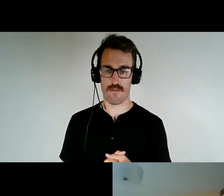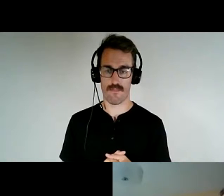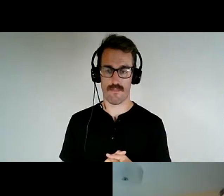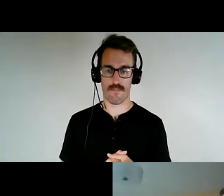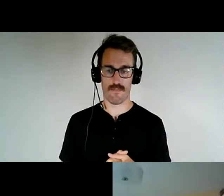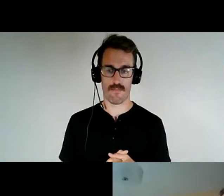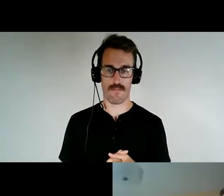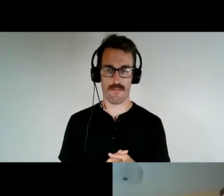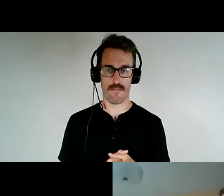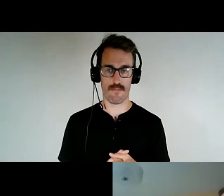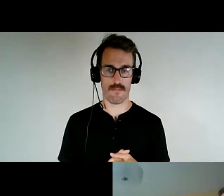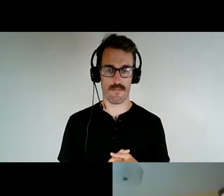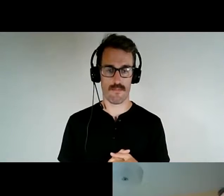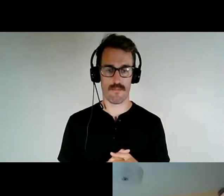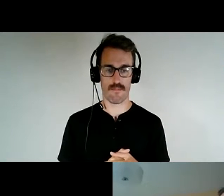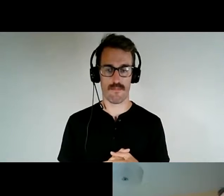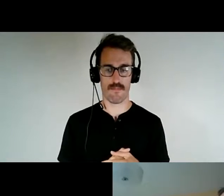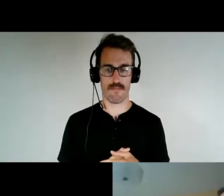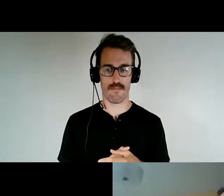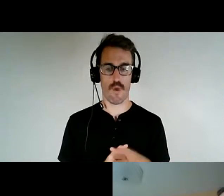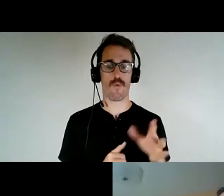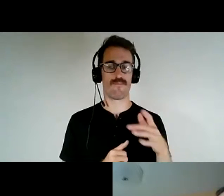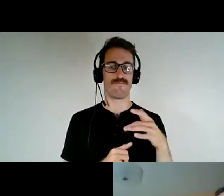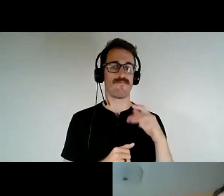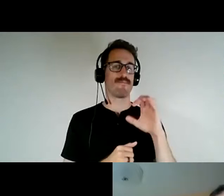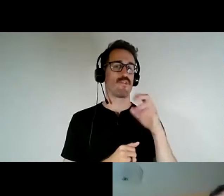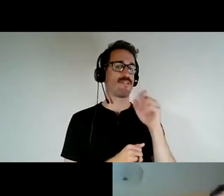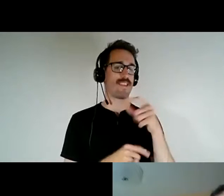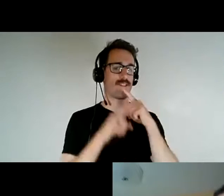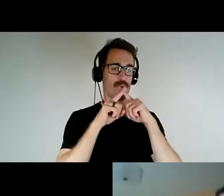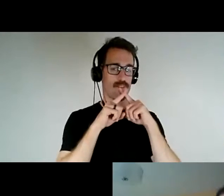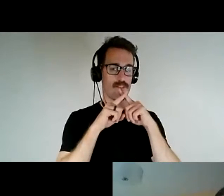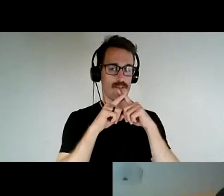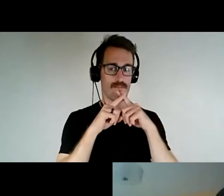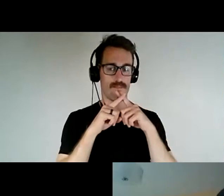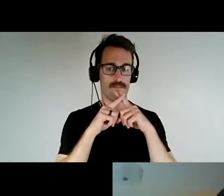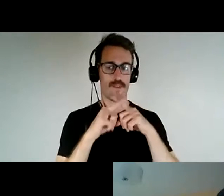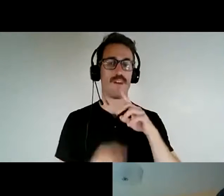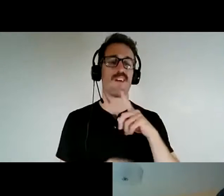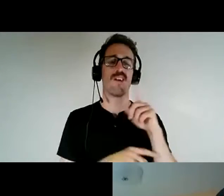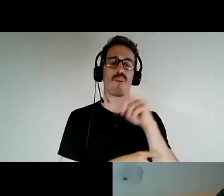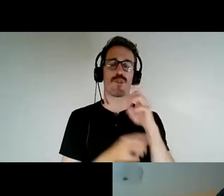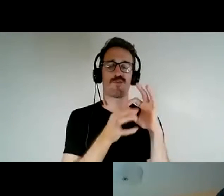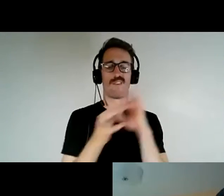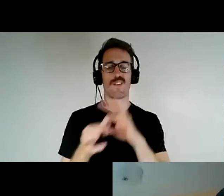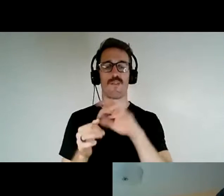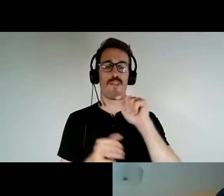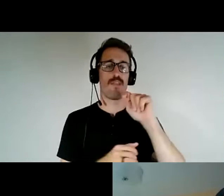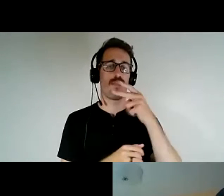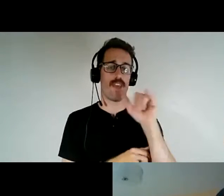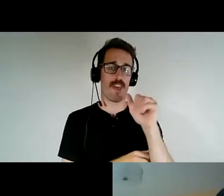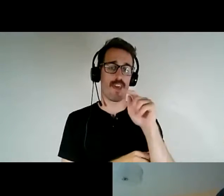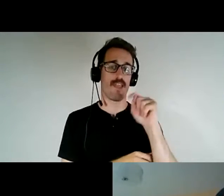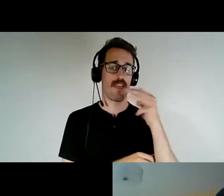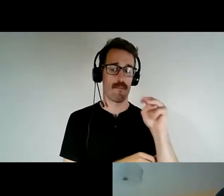they and them? Sorry, you're muted, Christine. So they and them, like most terms, refer to